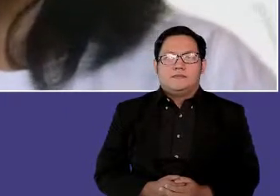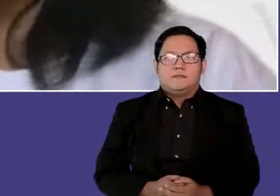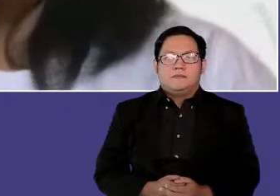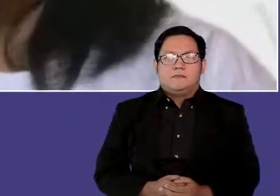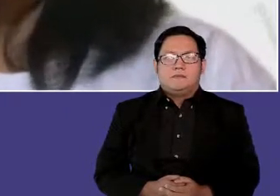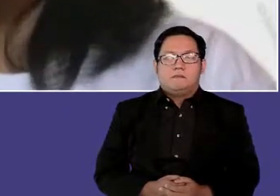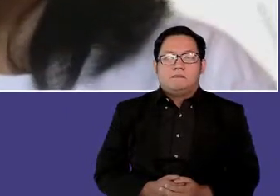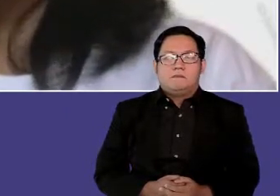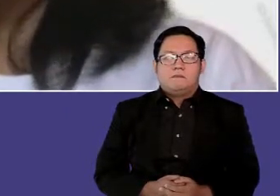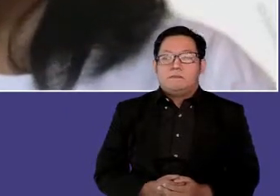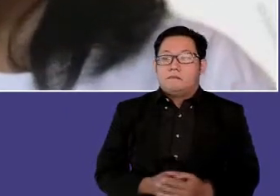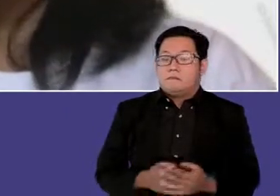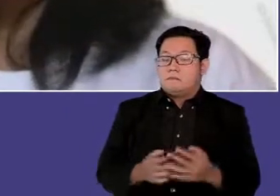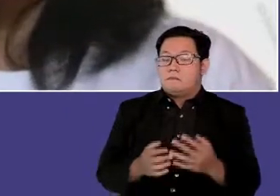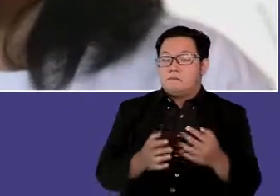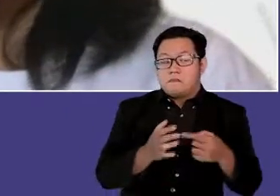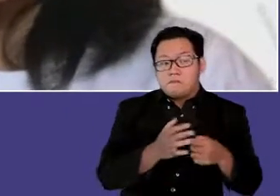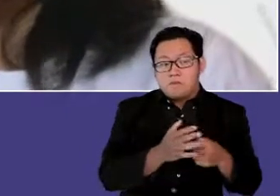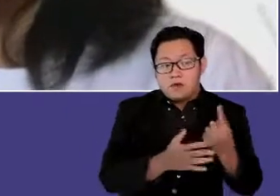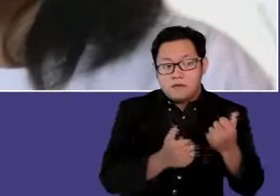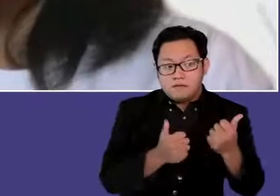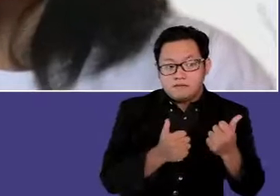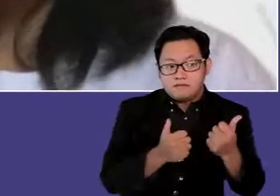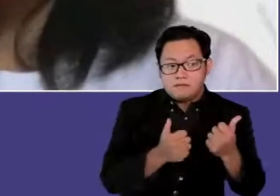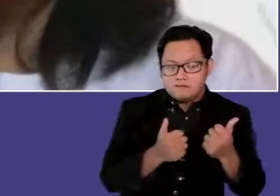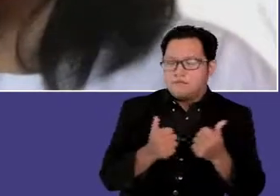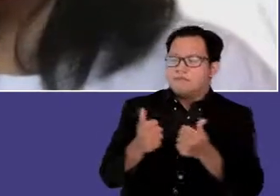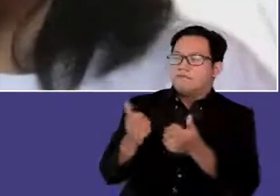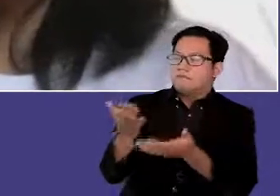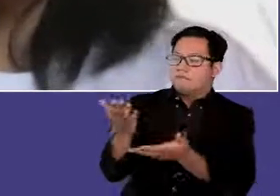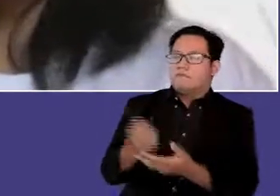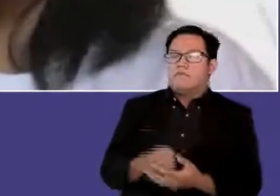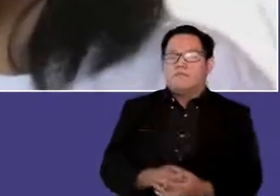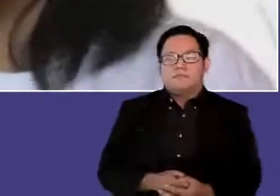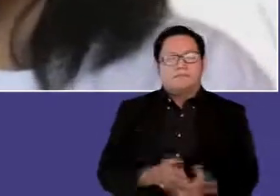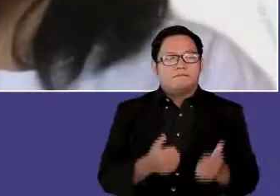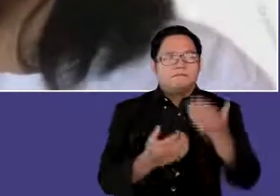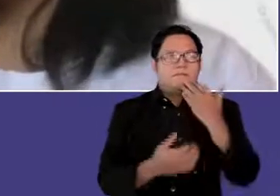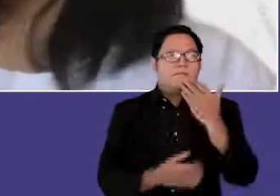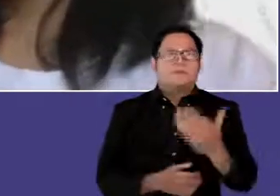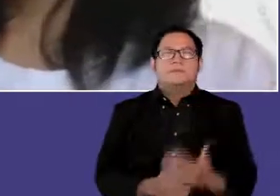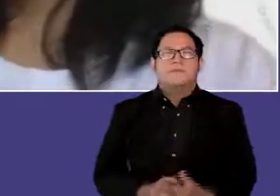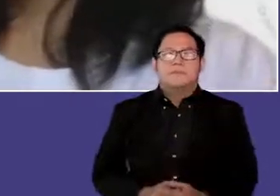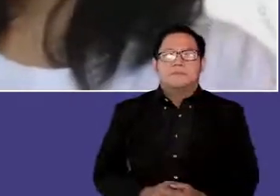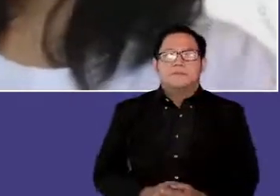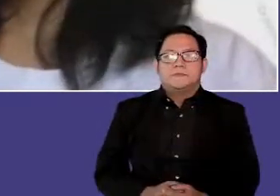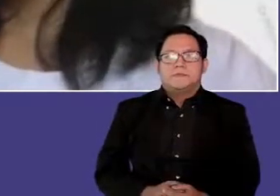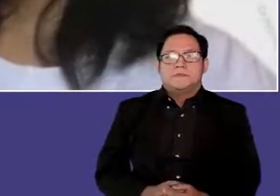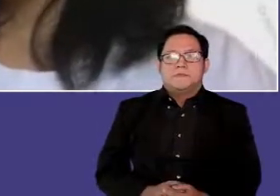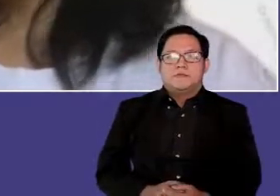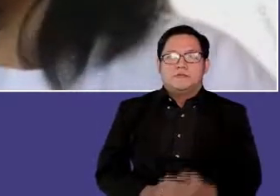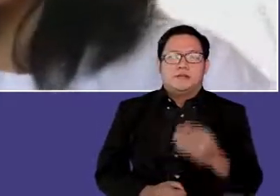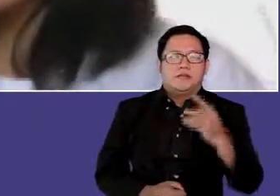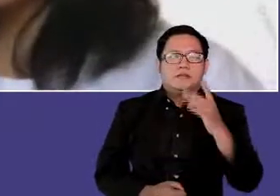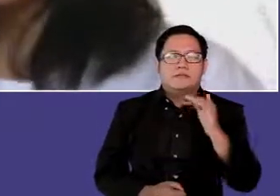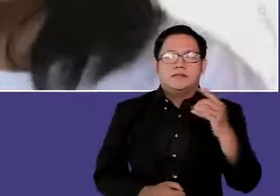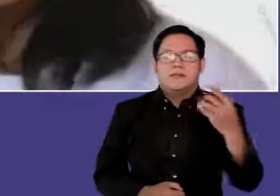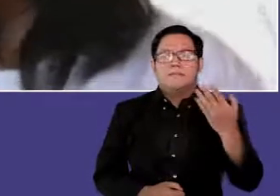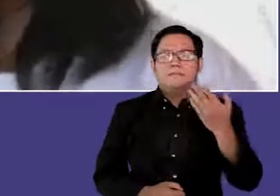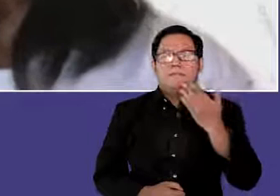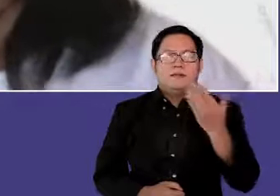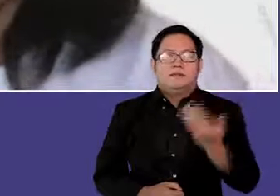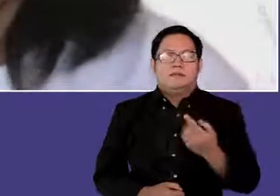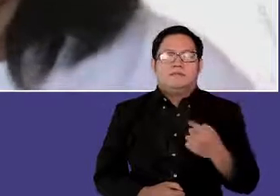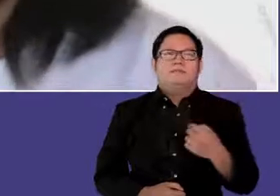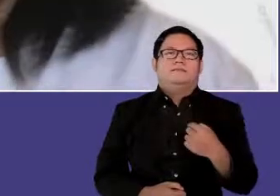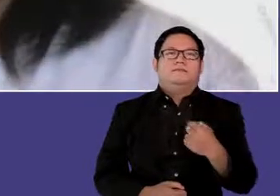May I start to continue for the Okay, yes, please. Okay, thank you. So, as always, I will be updating you